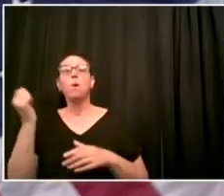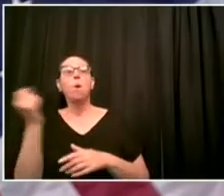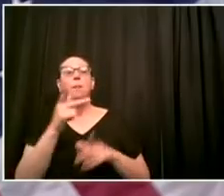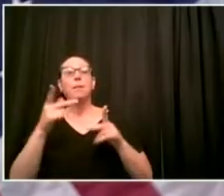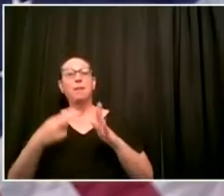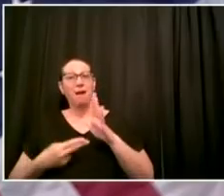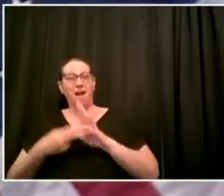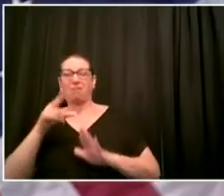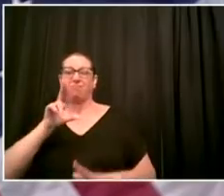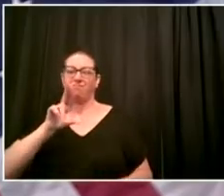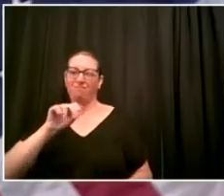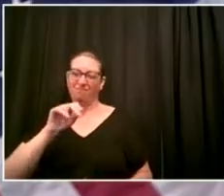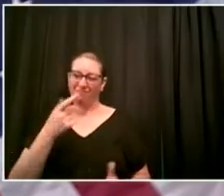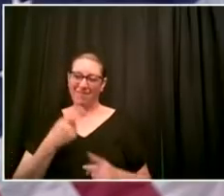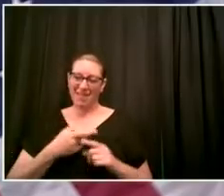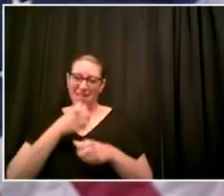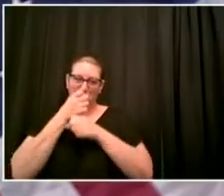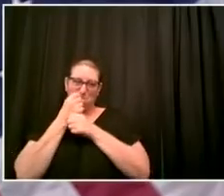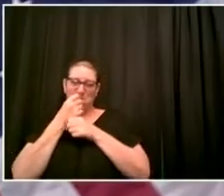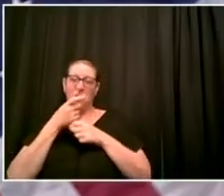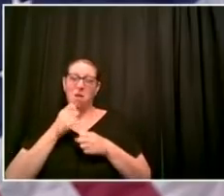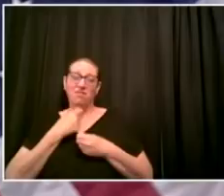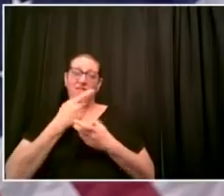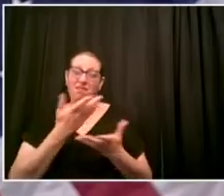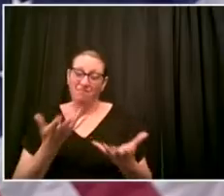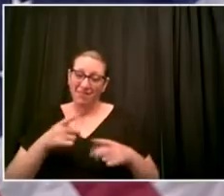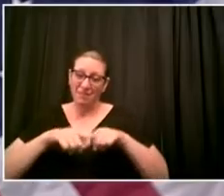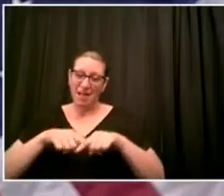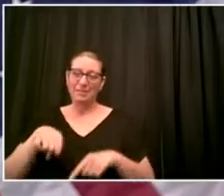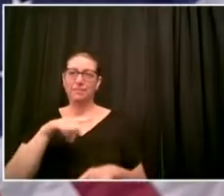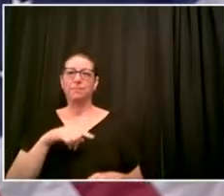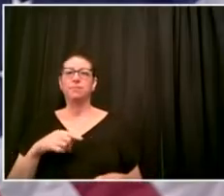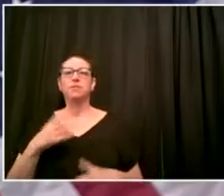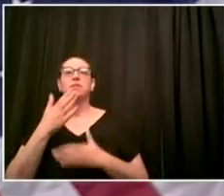Absolutely, because people understand what we're up against here.